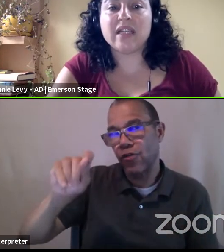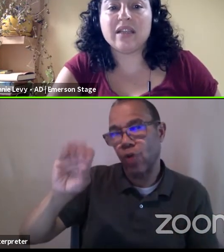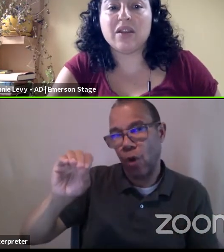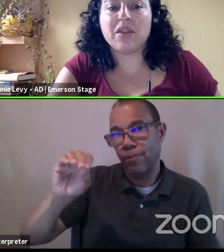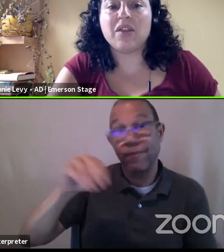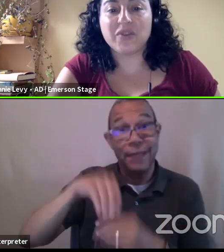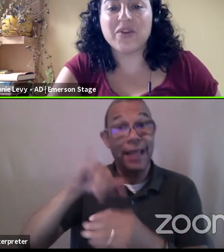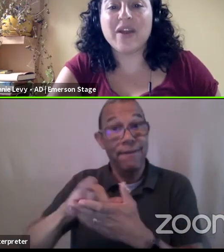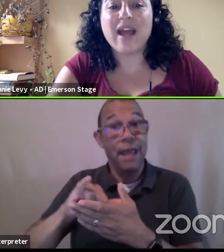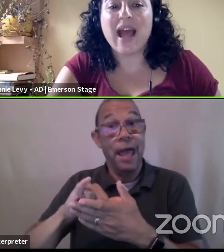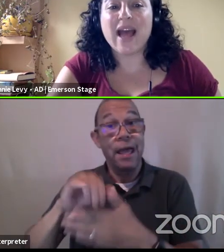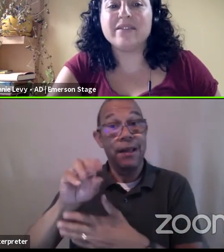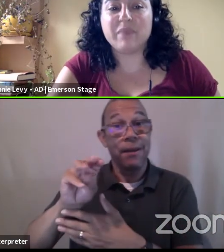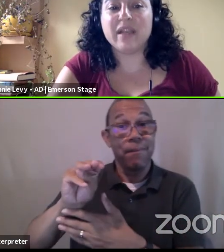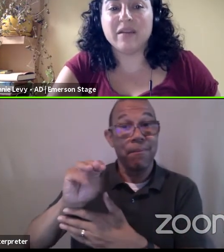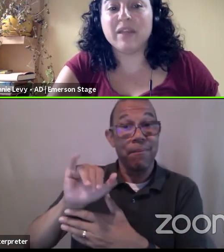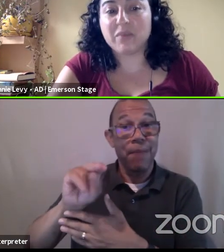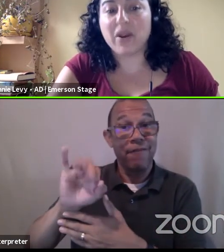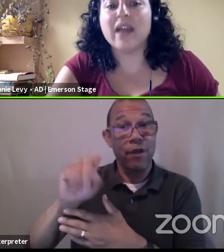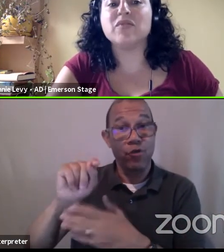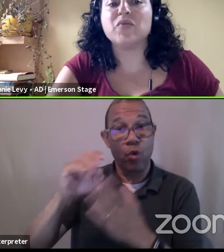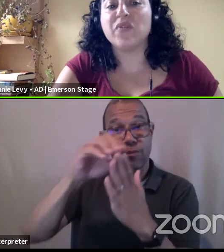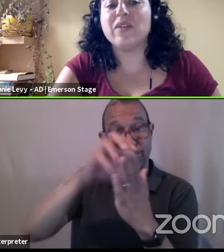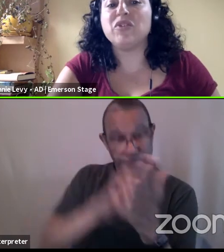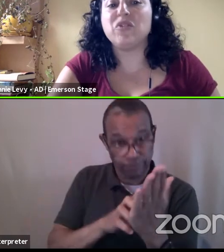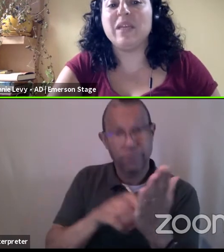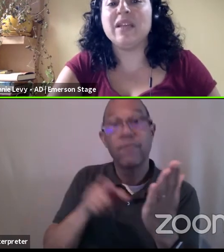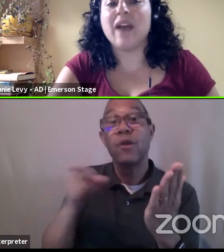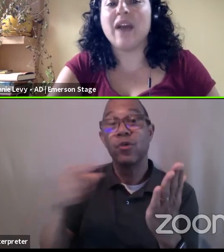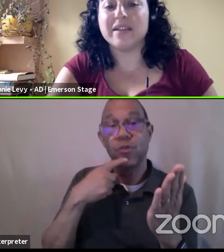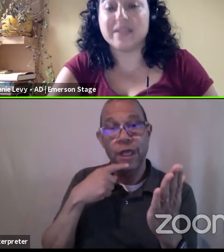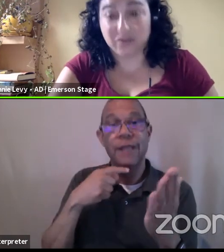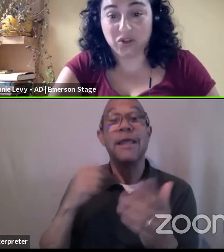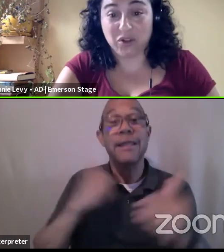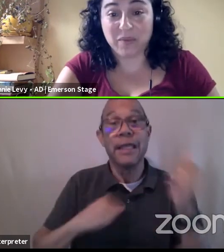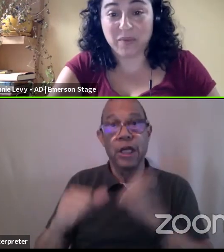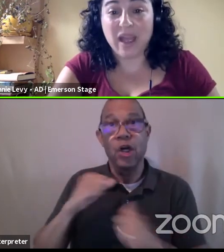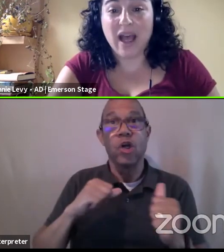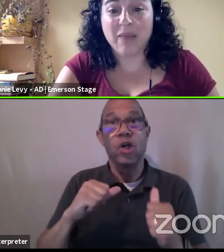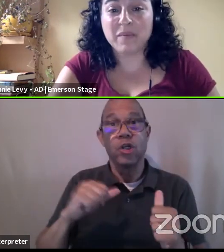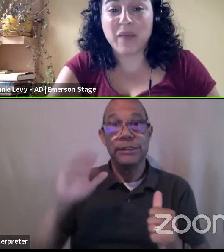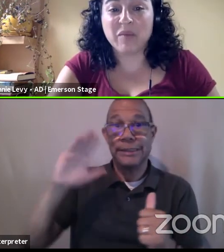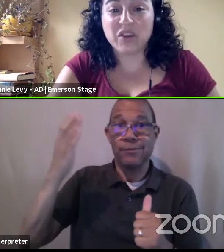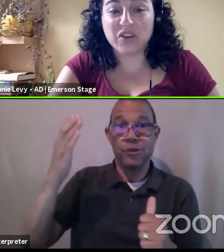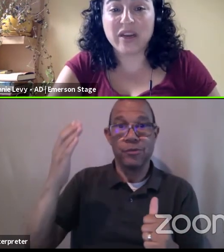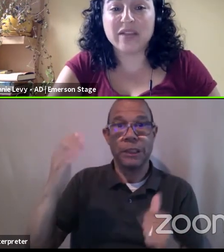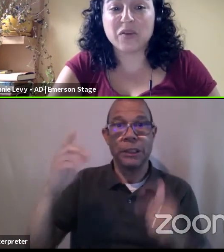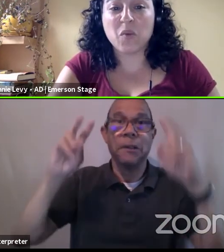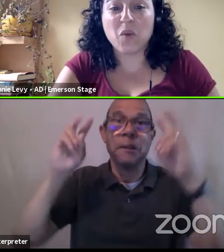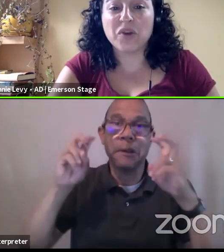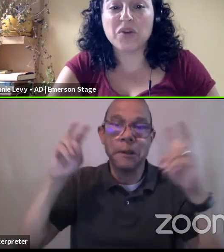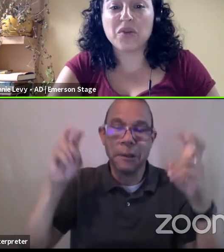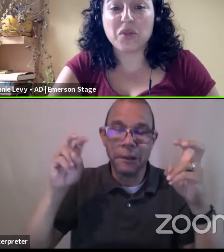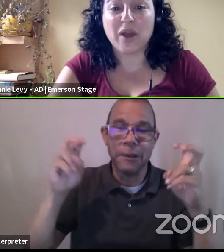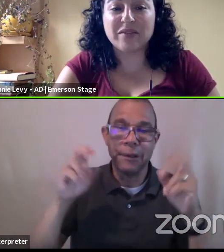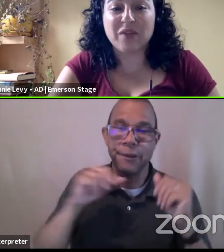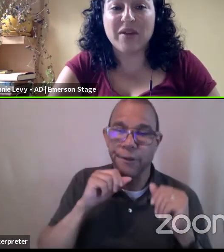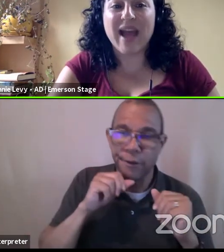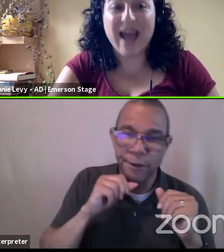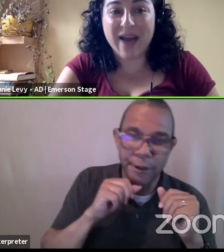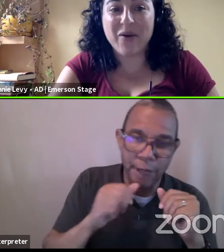state that theater has been, big surprise, revealed to be non-essential. I'm curious, what are your